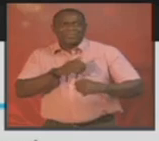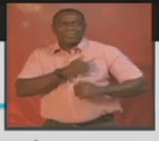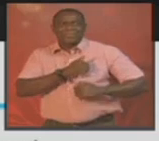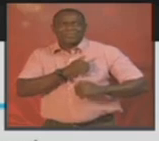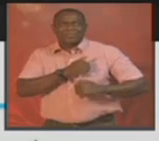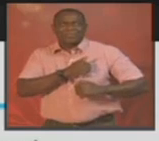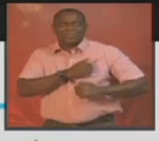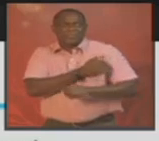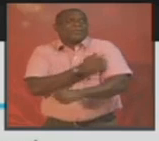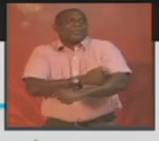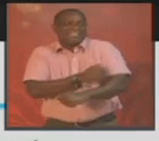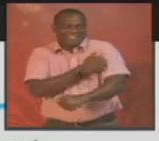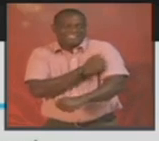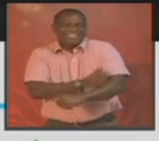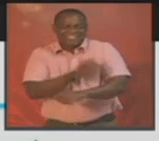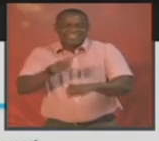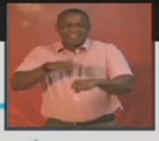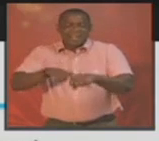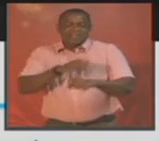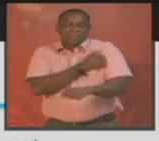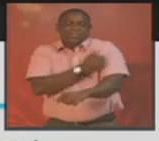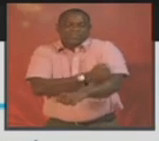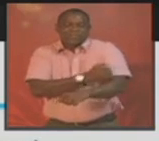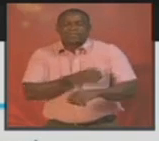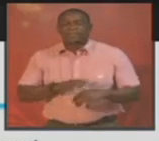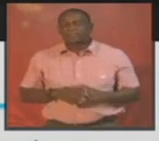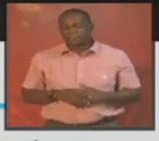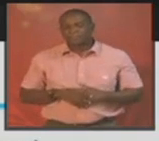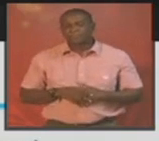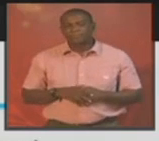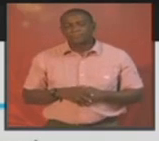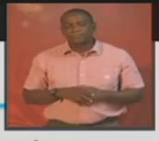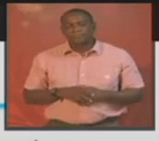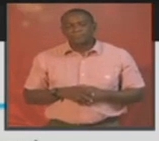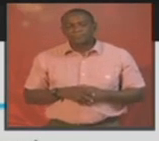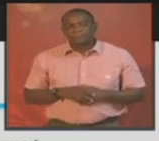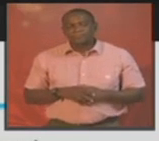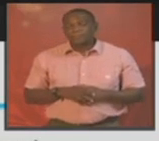a critical document in determining exactly the content of the